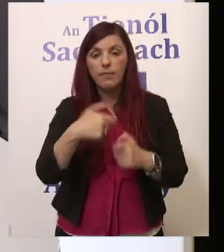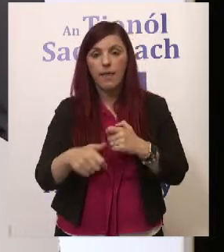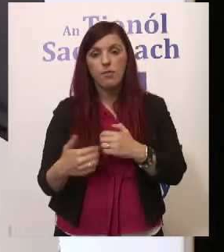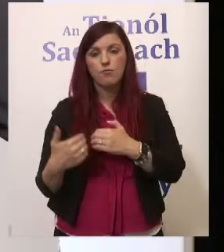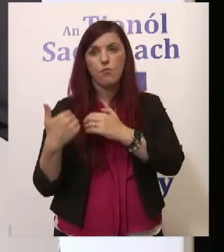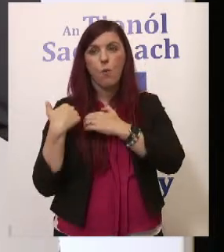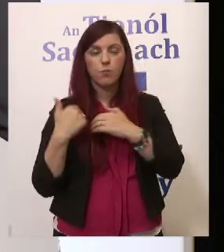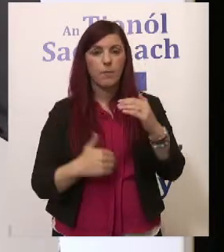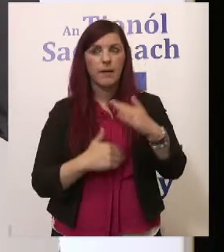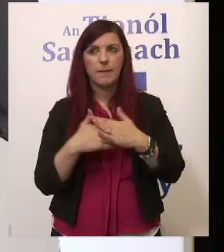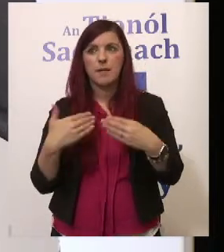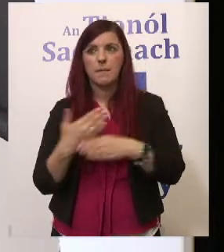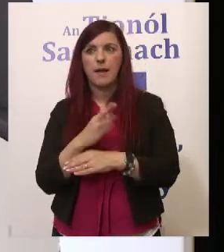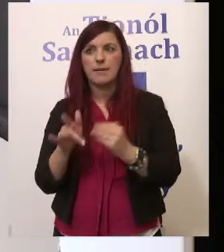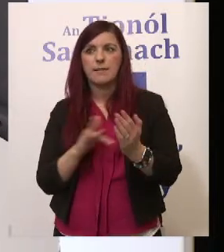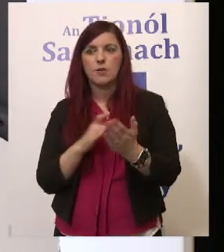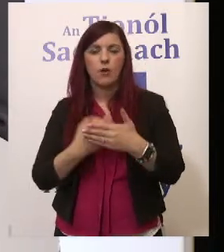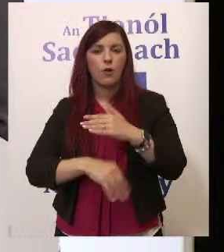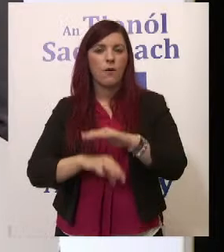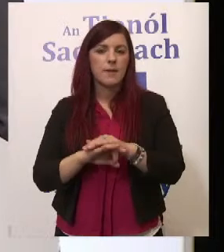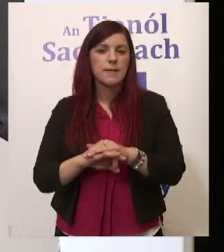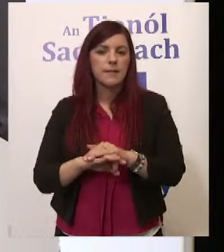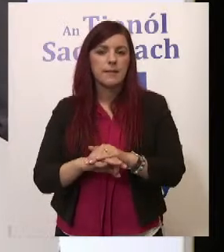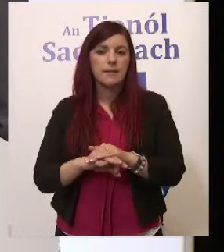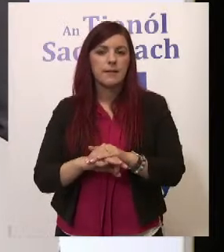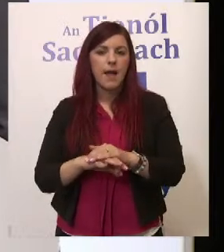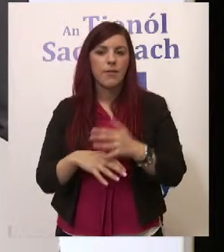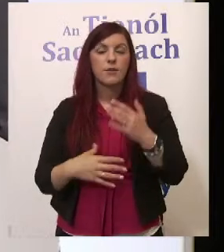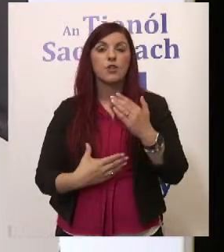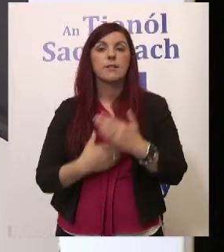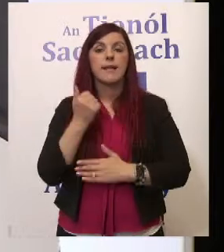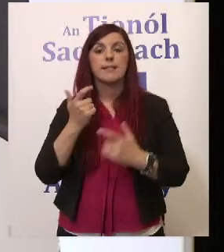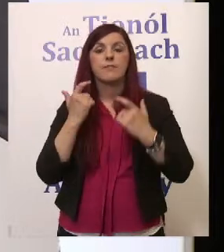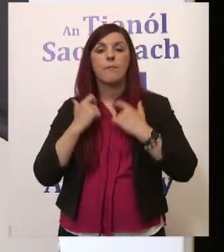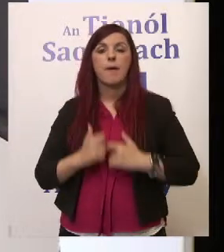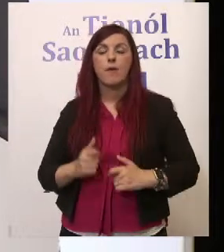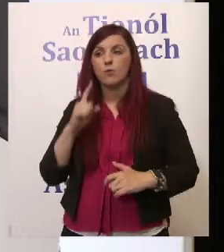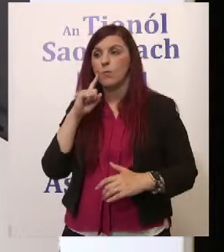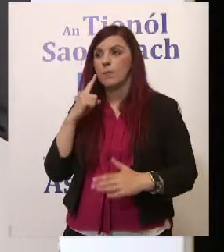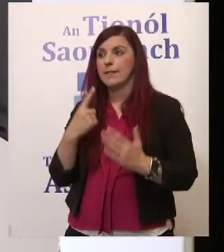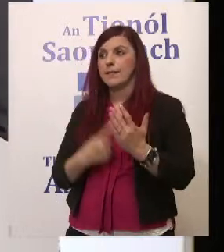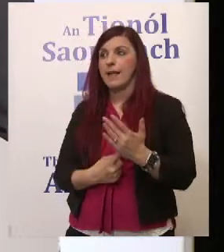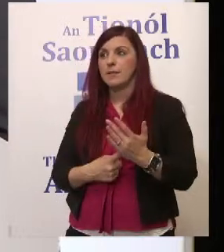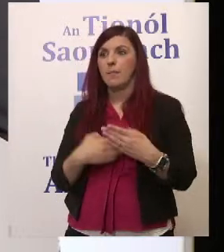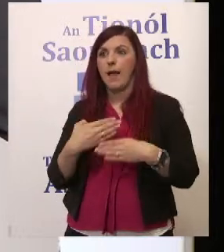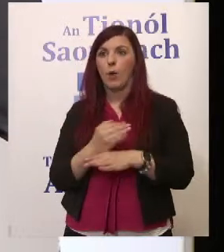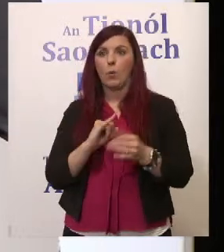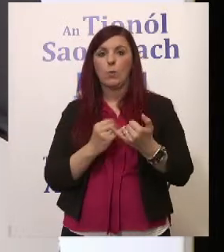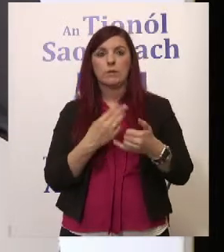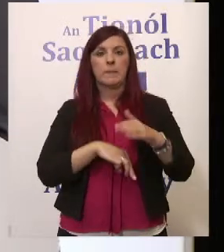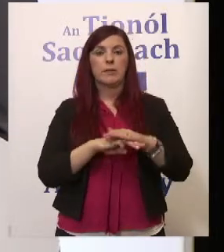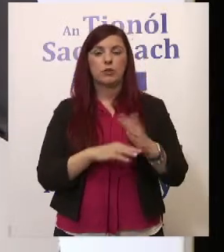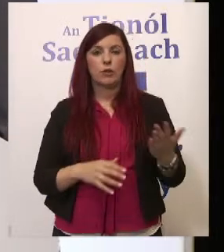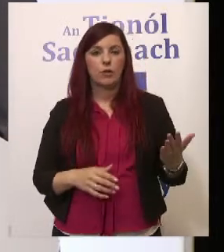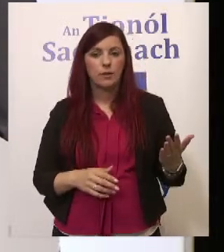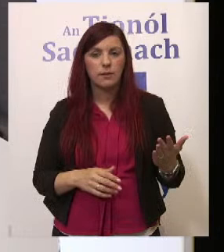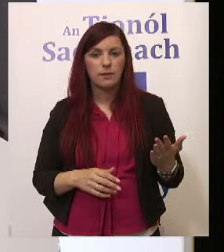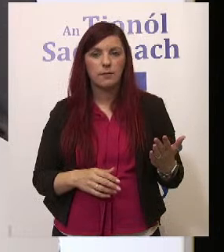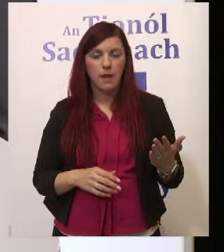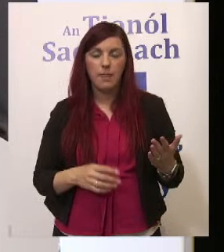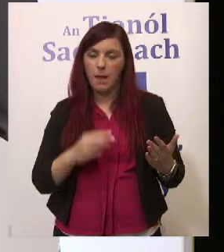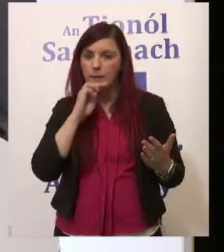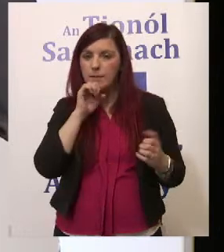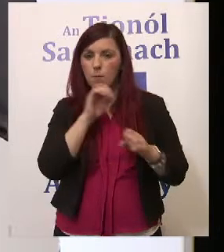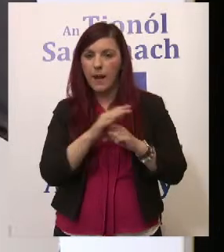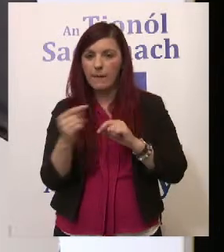central government, and the success of the mayors will be decided upon by the ministers sitting in the day. There will likely be tension